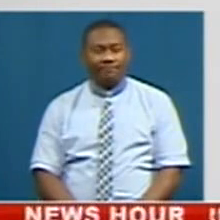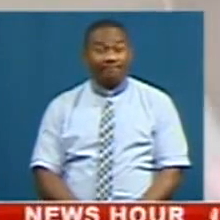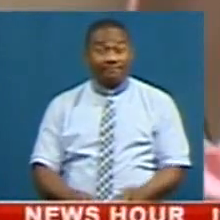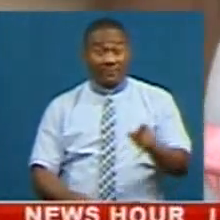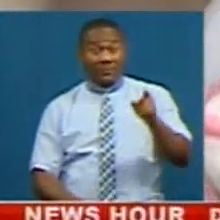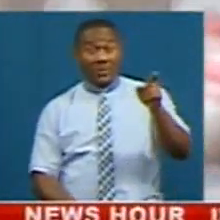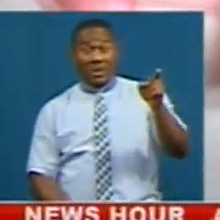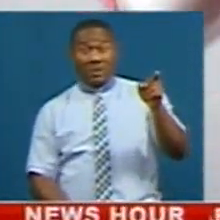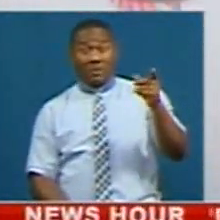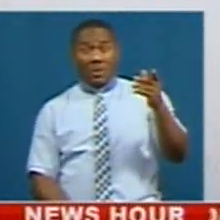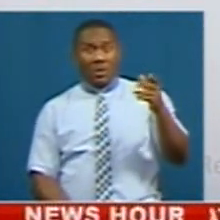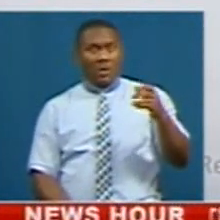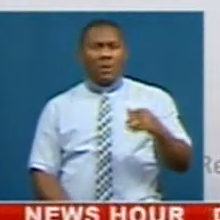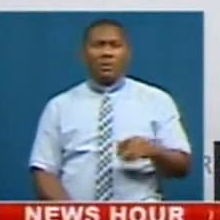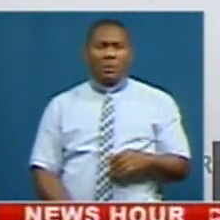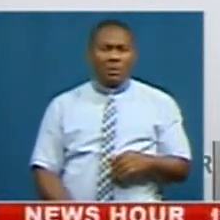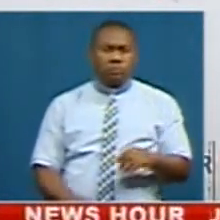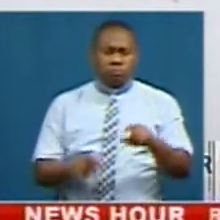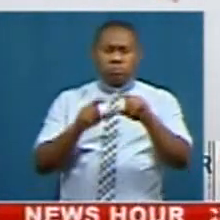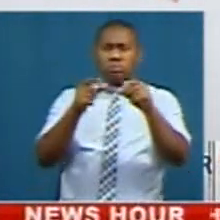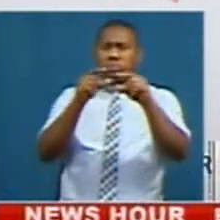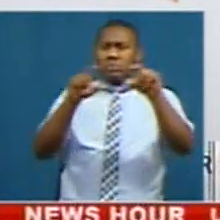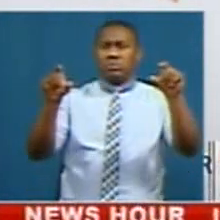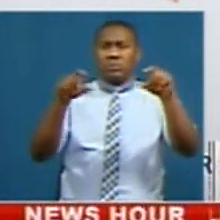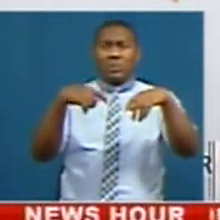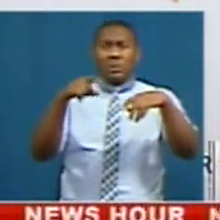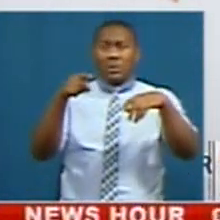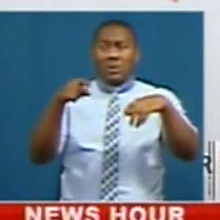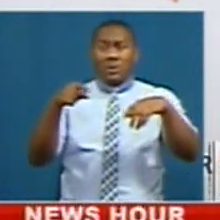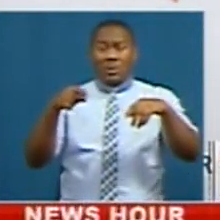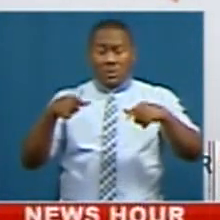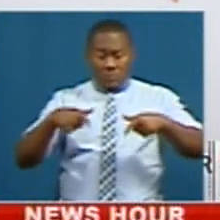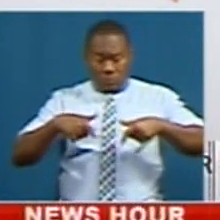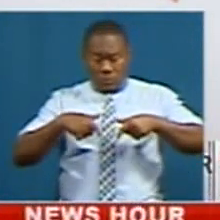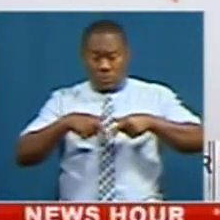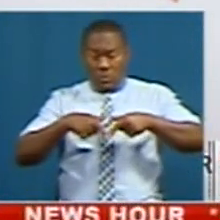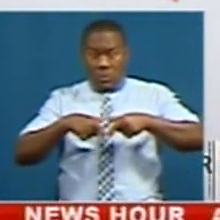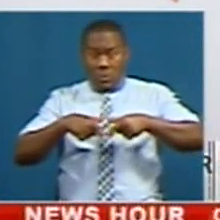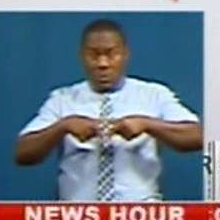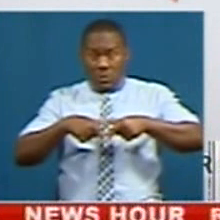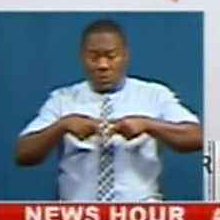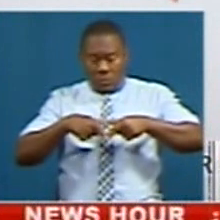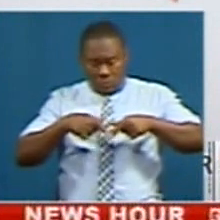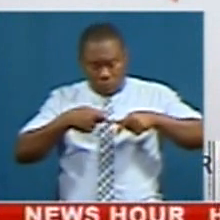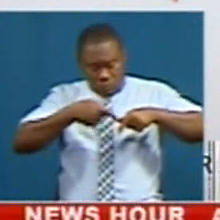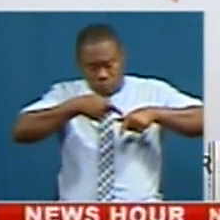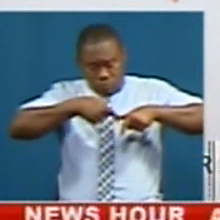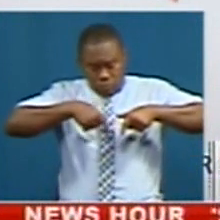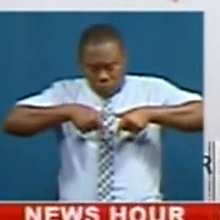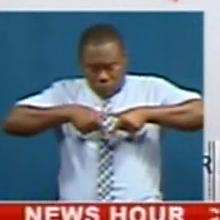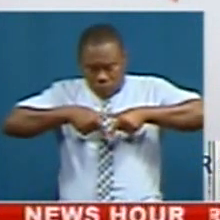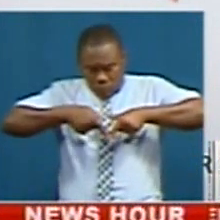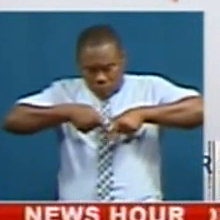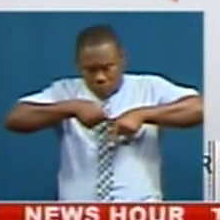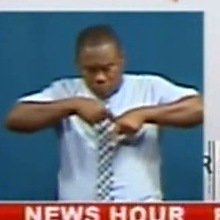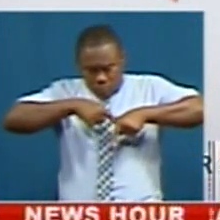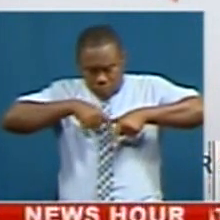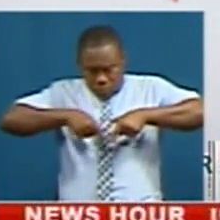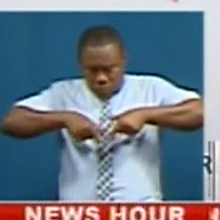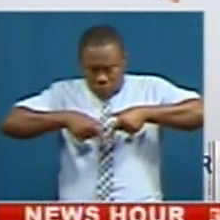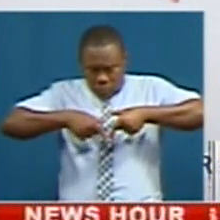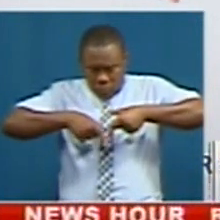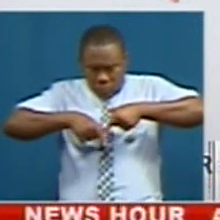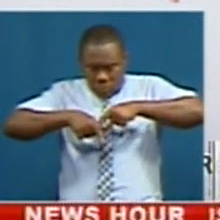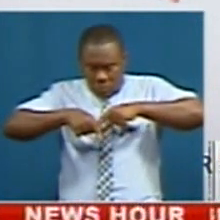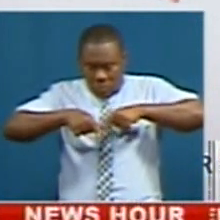Endometriosis is an often painful disorder in which the tissue that normally lines the inside of the uterus instead